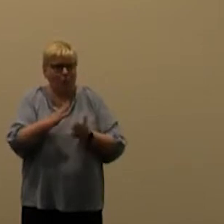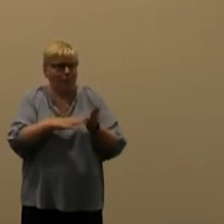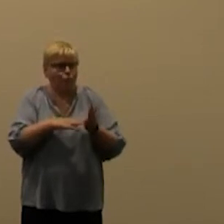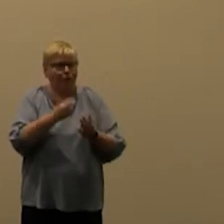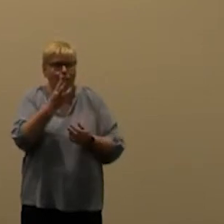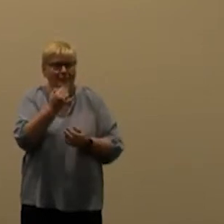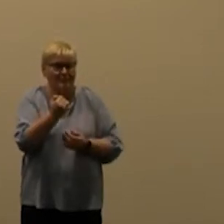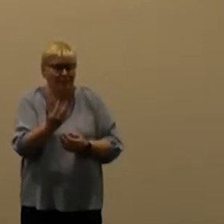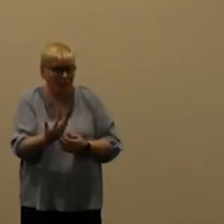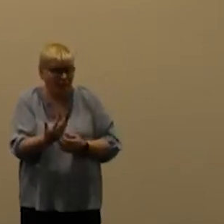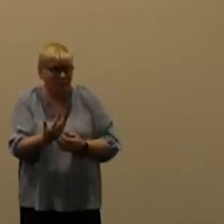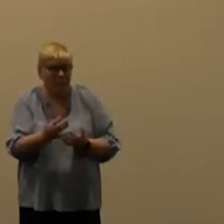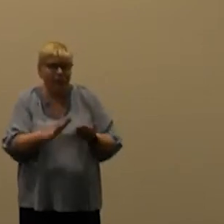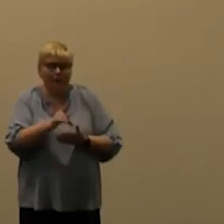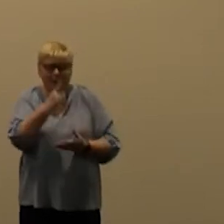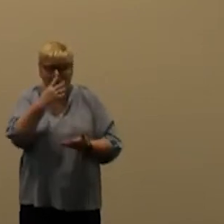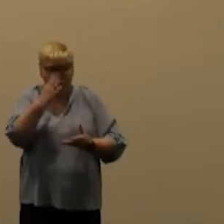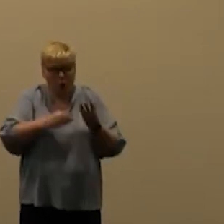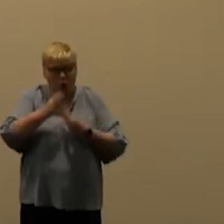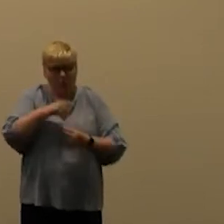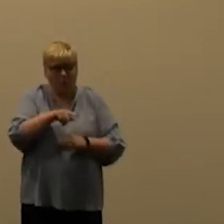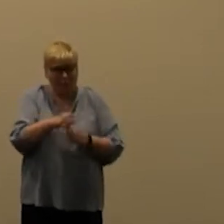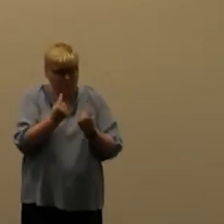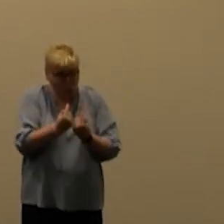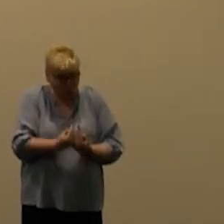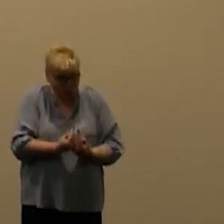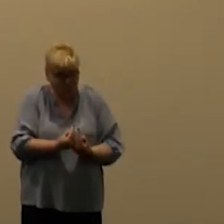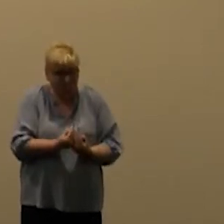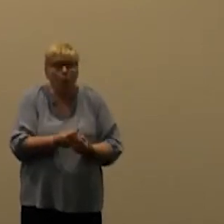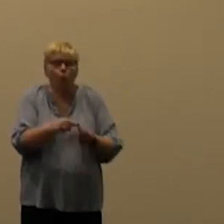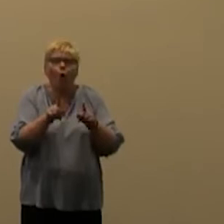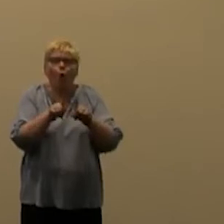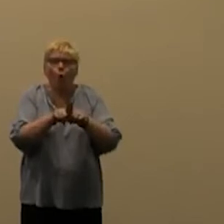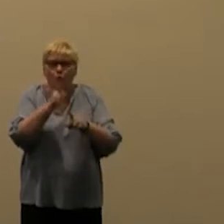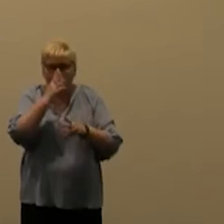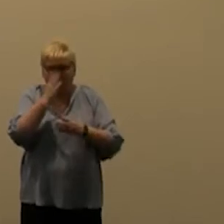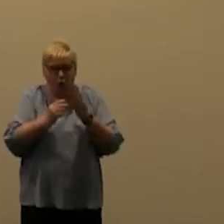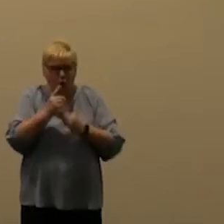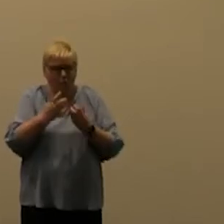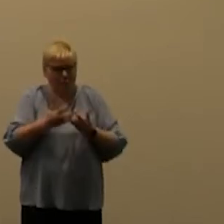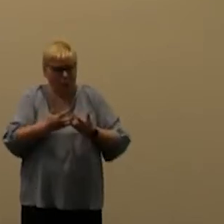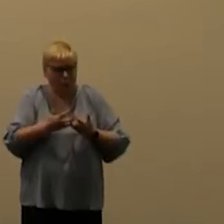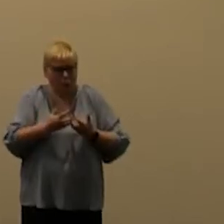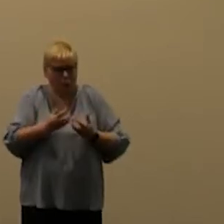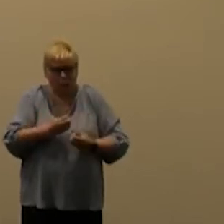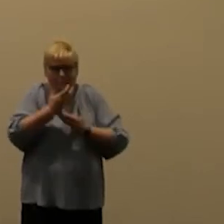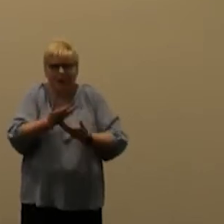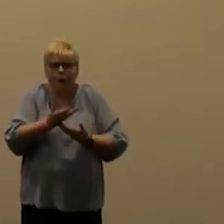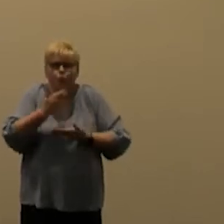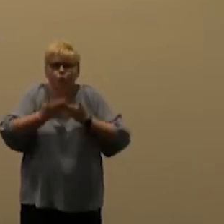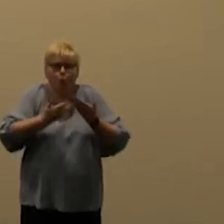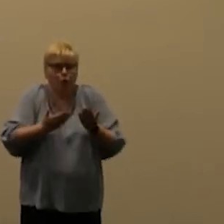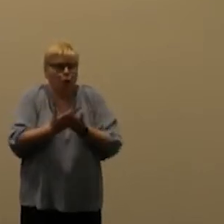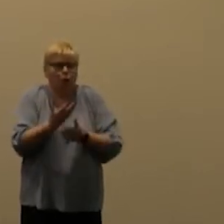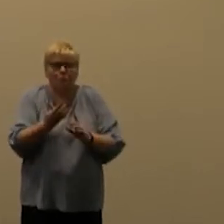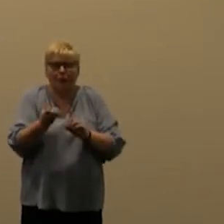365, they can learn about the product, but then they can learn about storytelling through, say, PowerPoint,